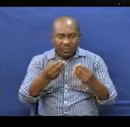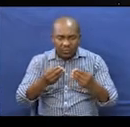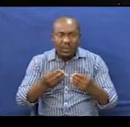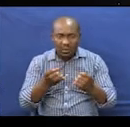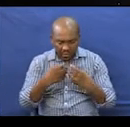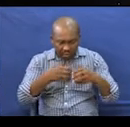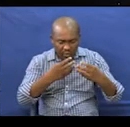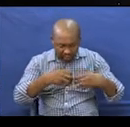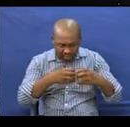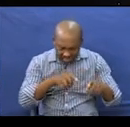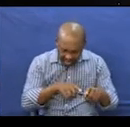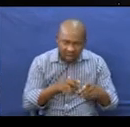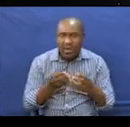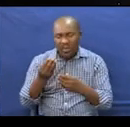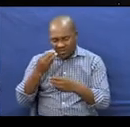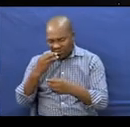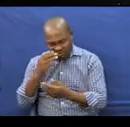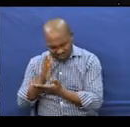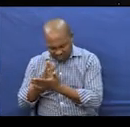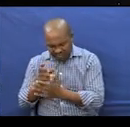call it, what are the natural